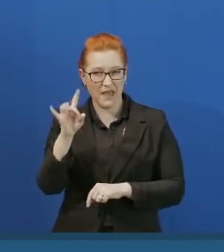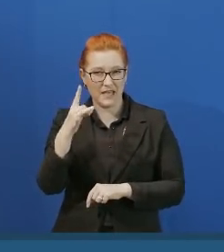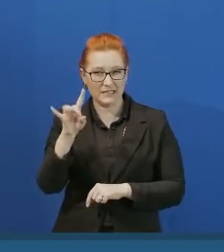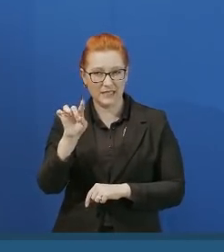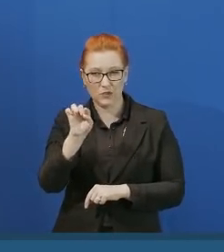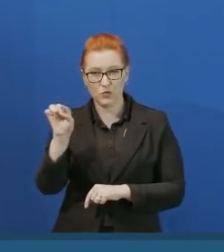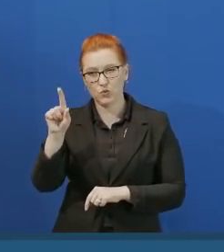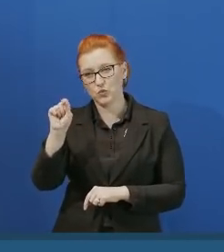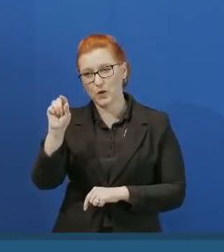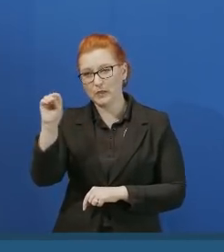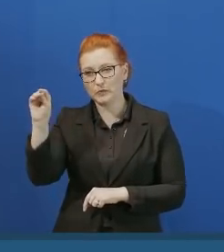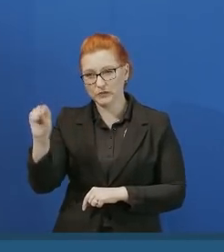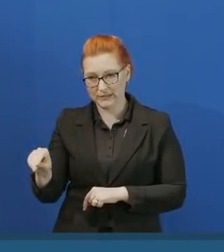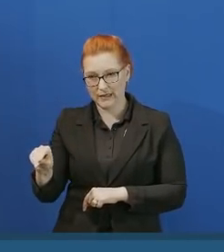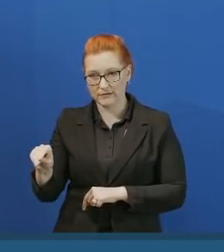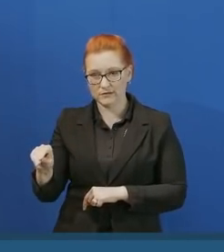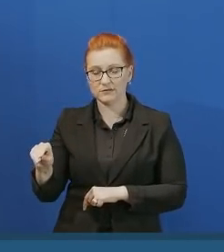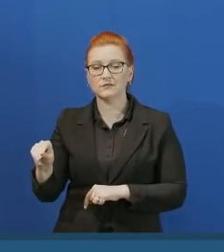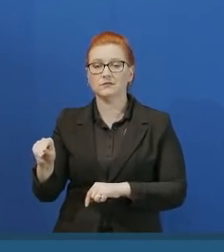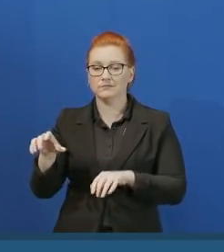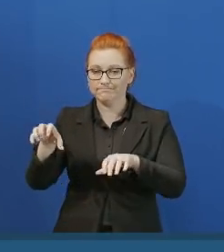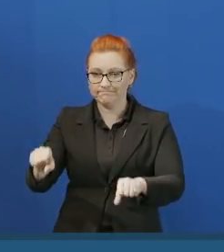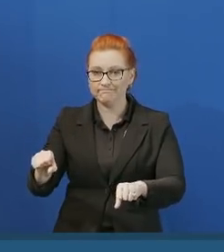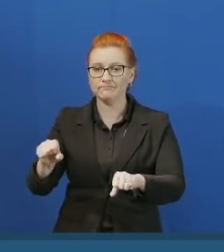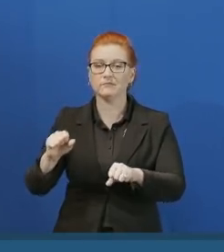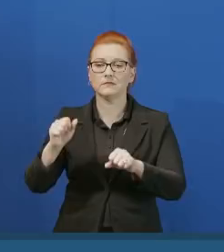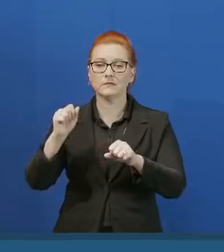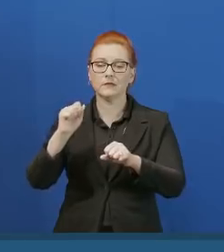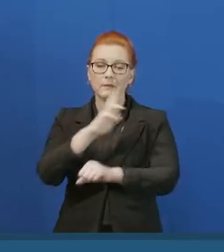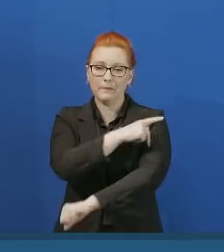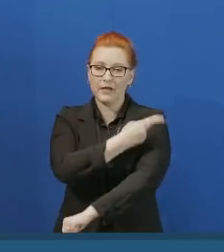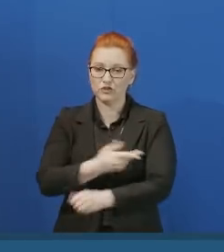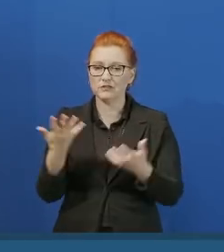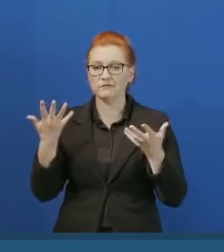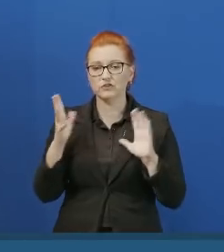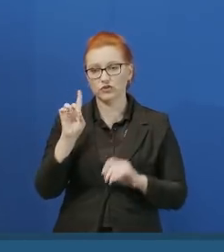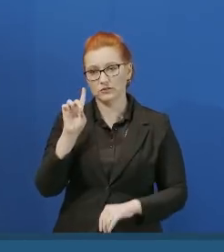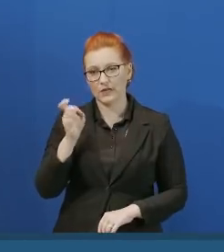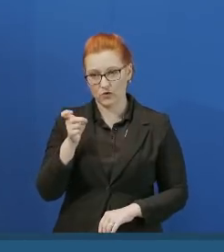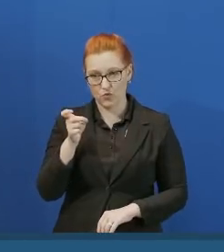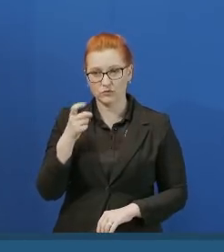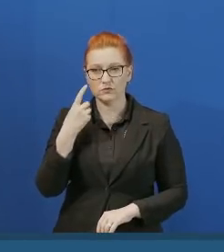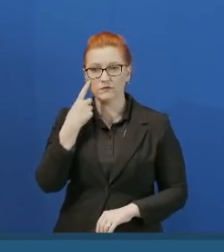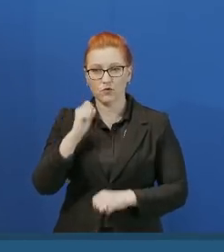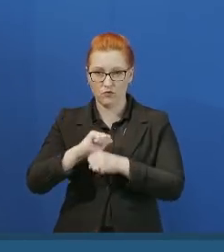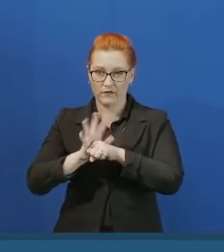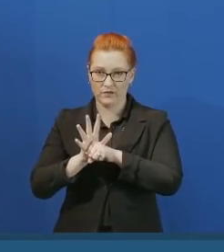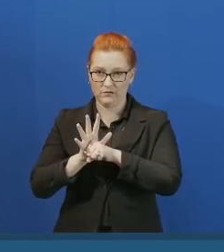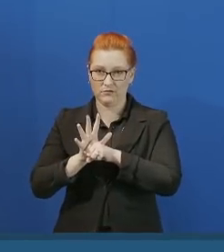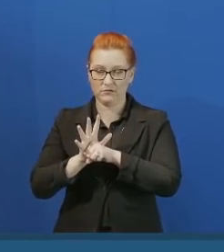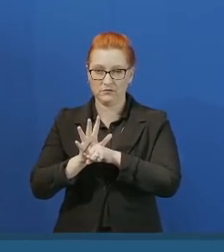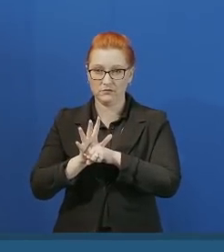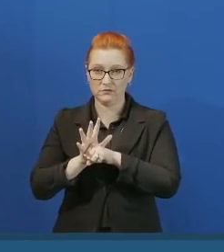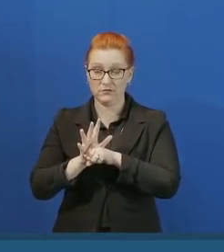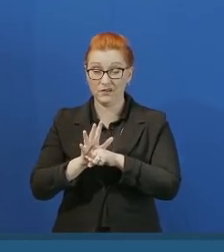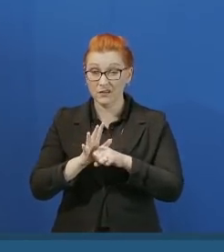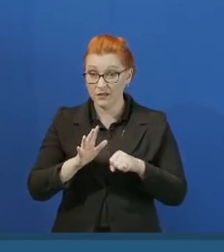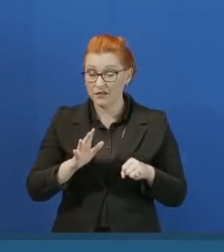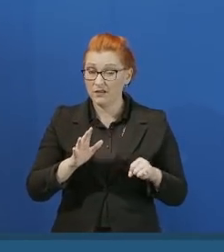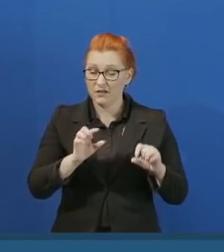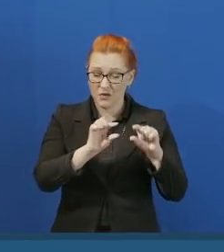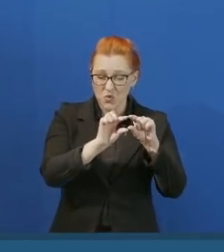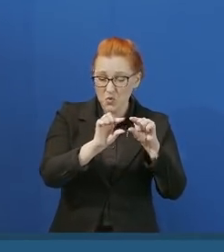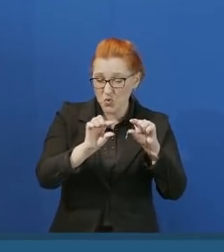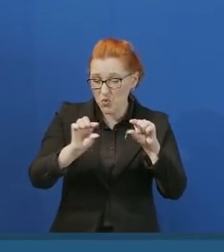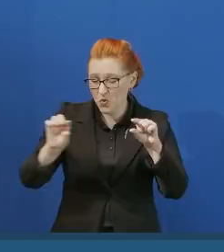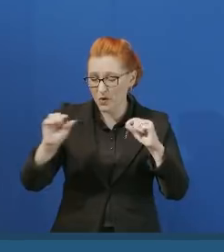beds, and it's steady. It's a plateau, not really a trend, but you certainly do not see an increase, and this is